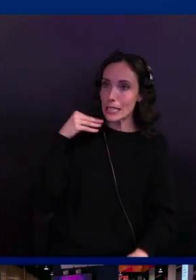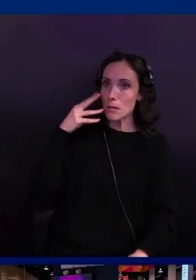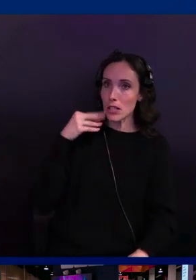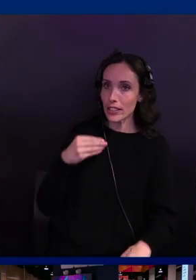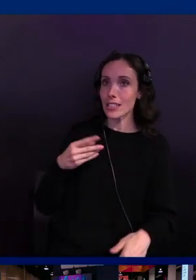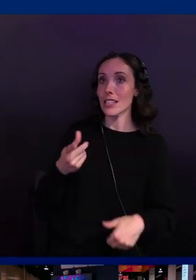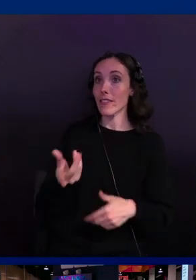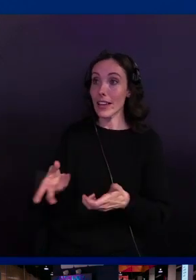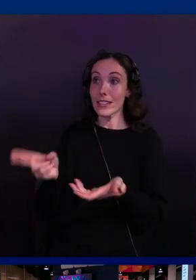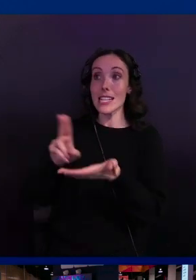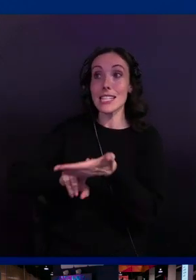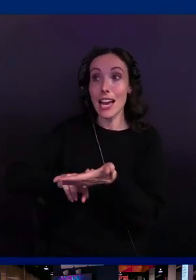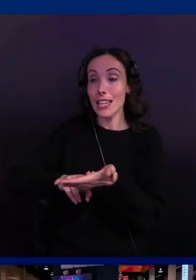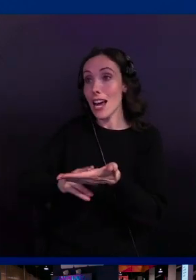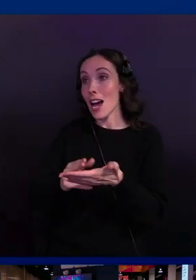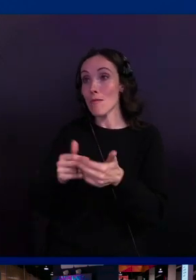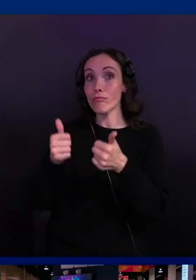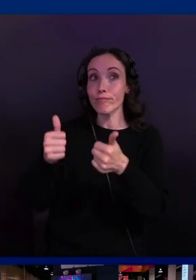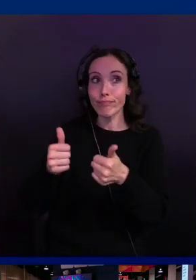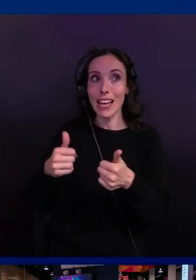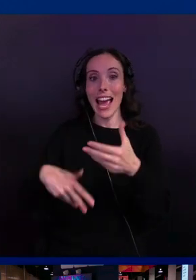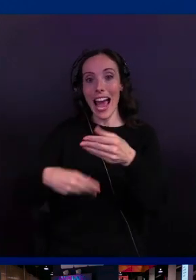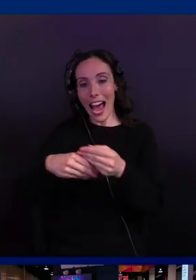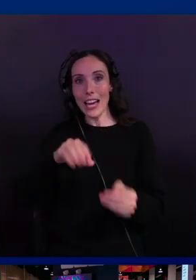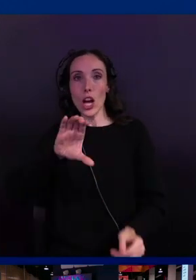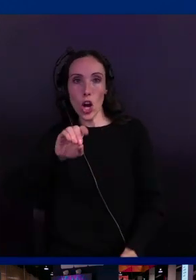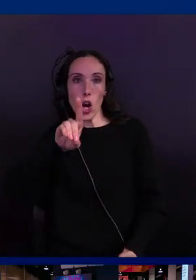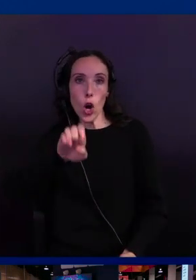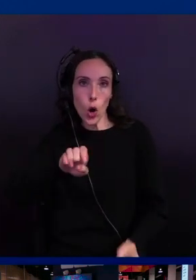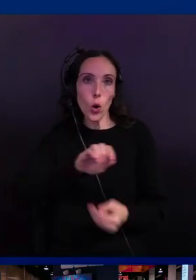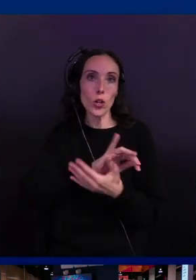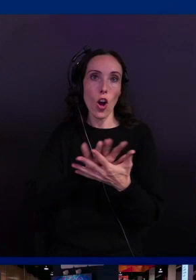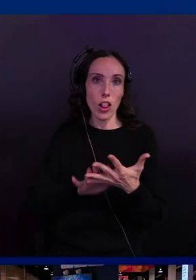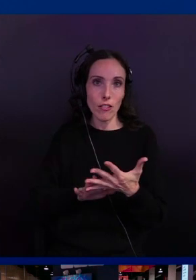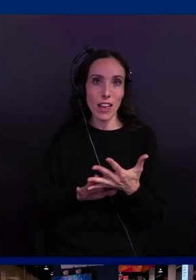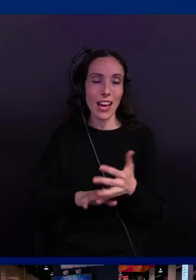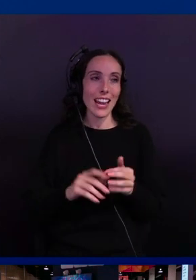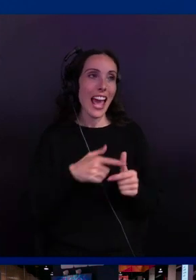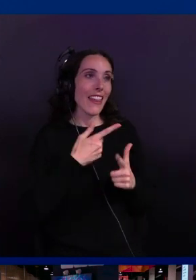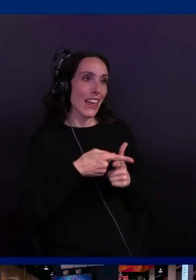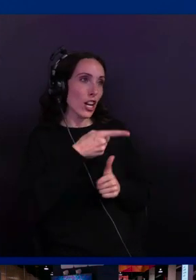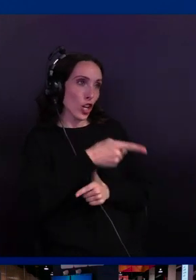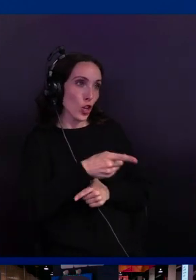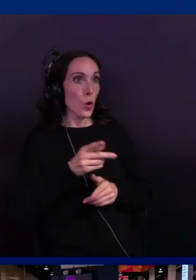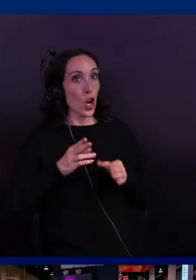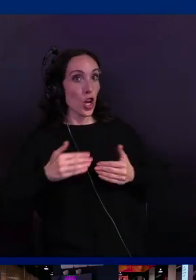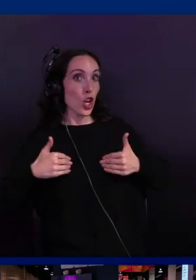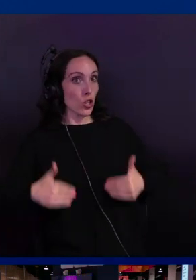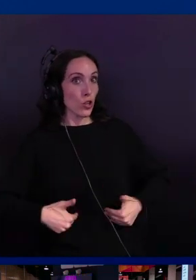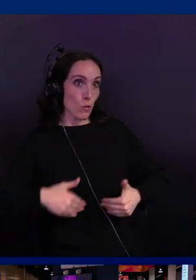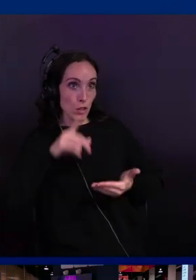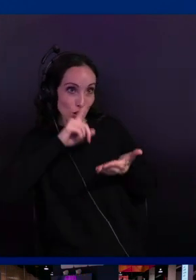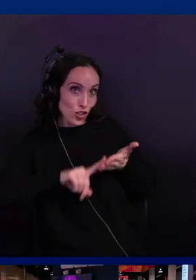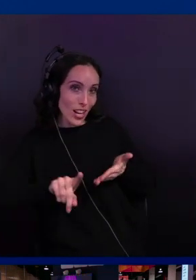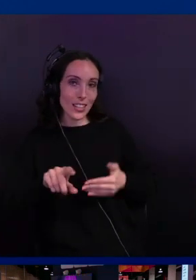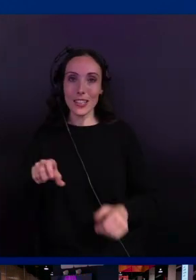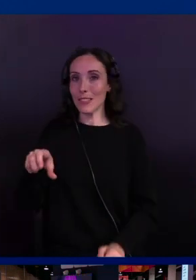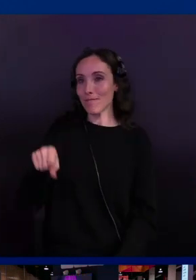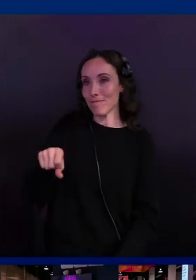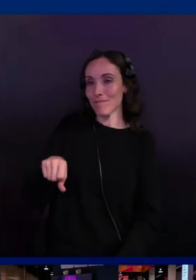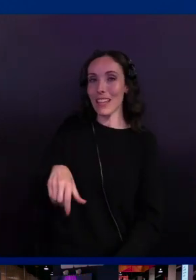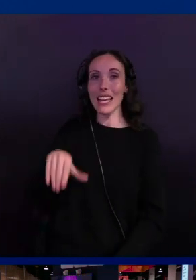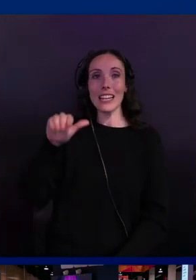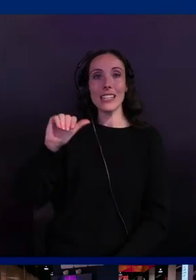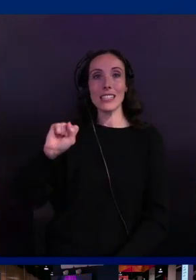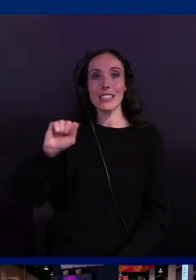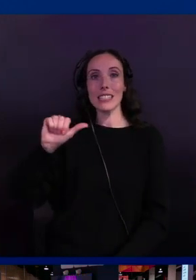sign up for something or whatever. There's a code and all of that. Are you a human? Check. Yes. Yeah, Amazon SageMaker, if you have a